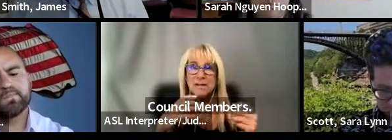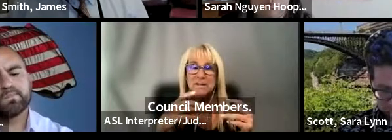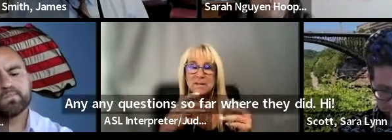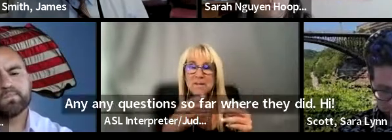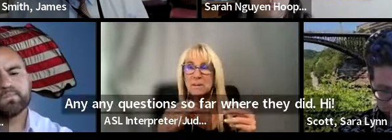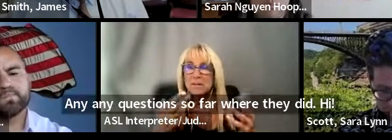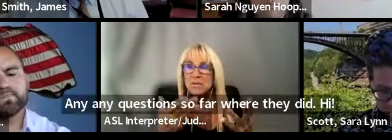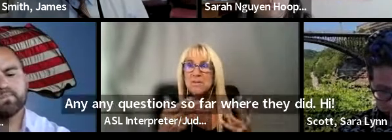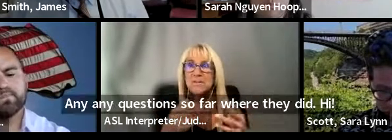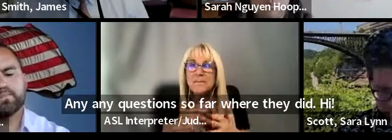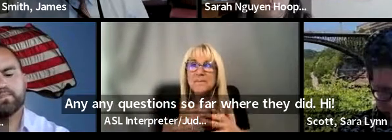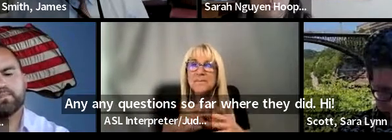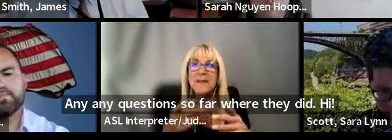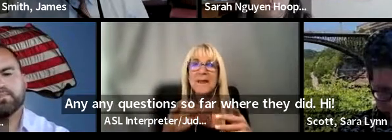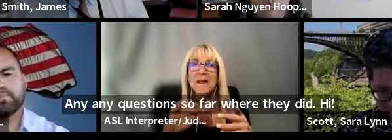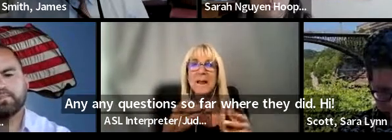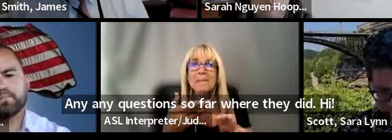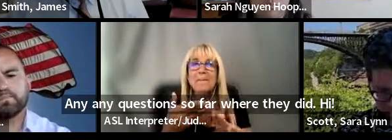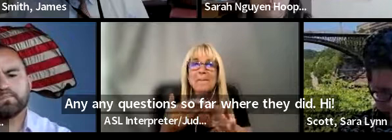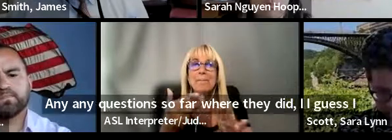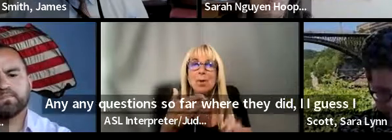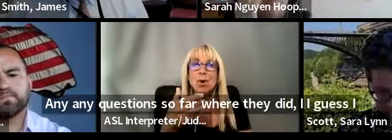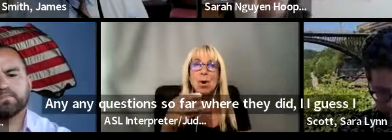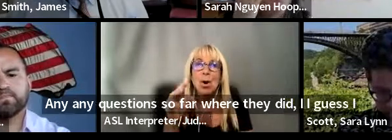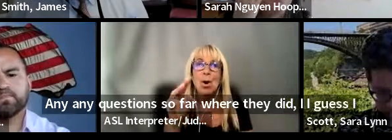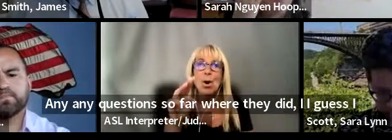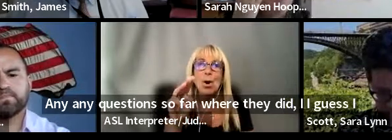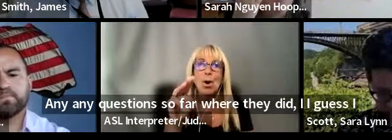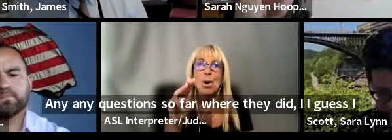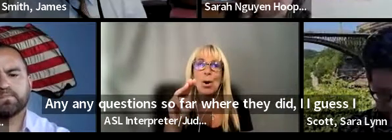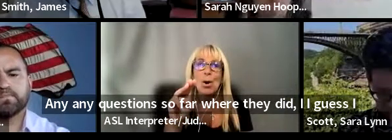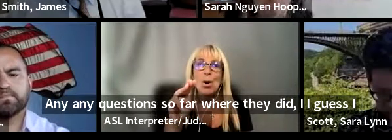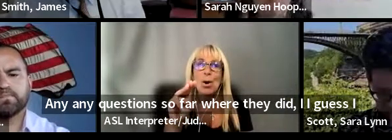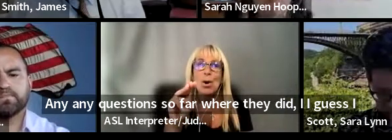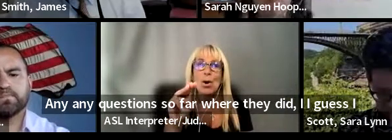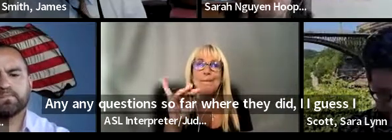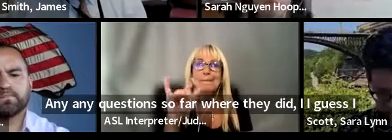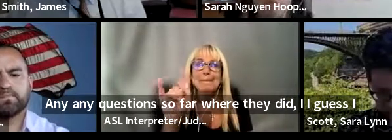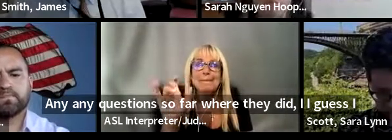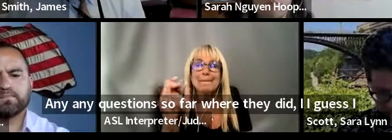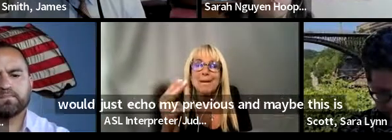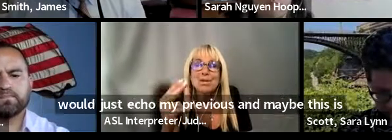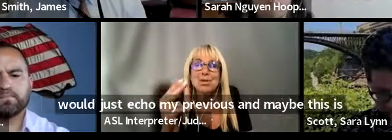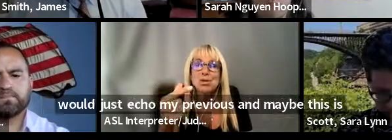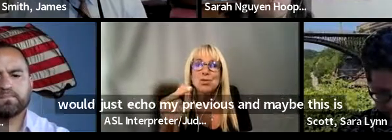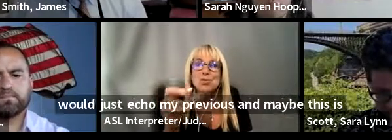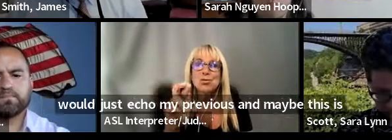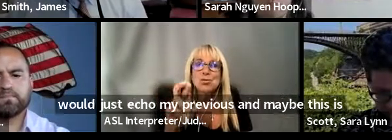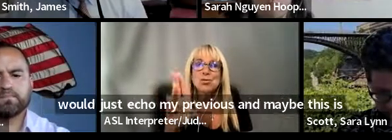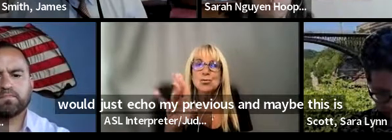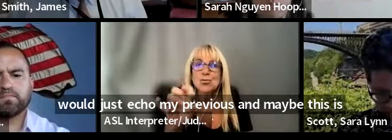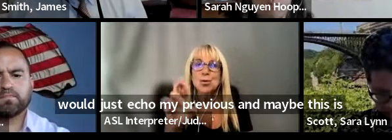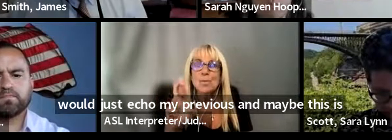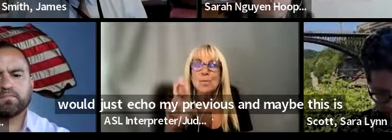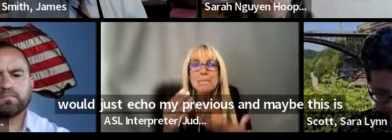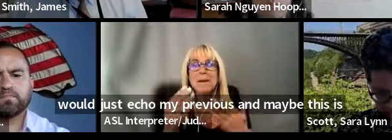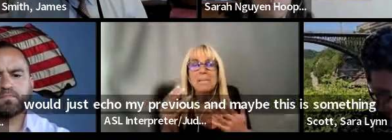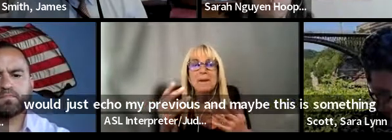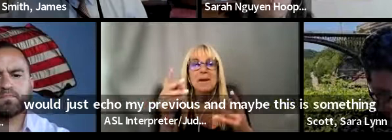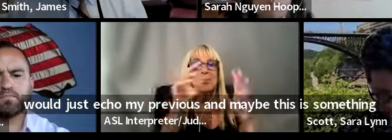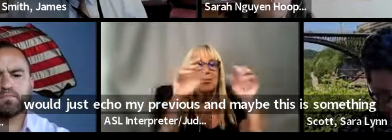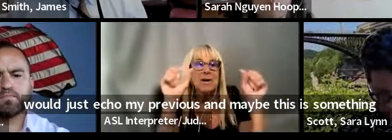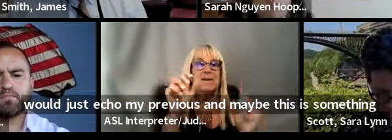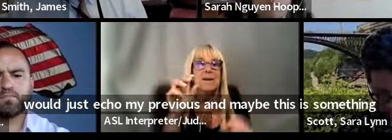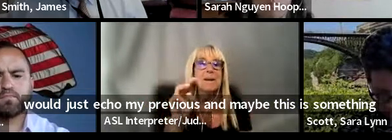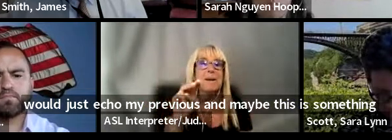I guess I would just echo my previous, and maybe this is something President Melendez that we can work on